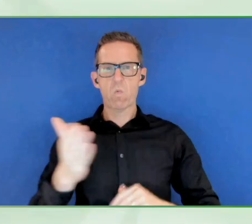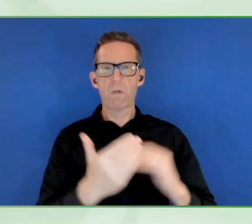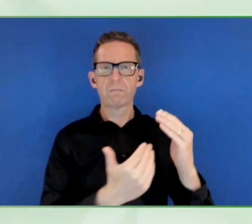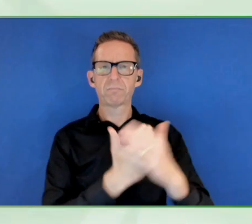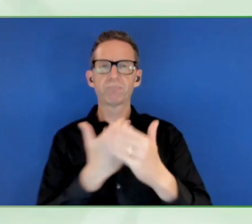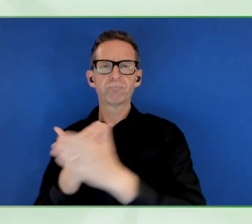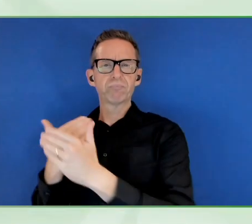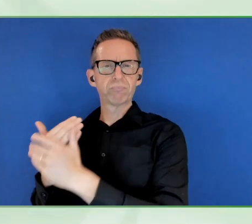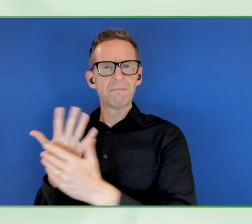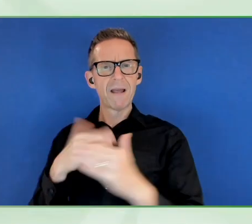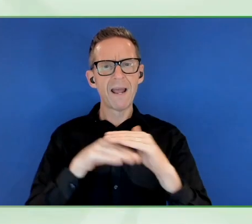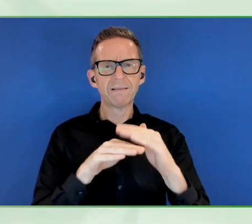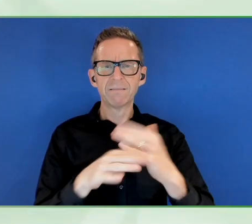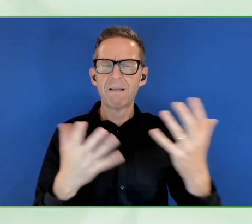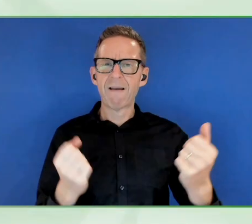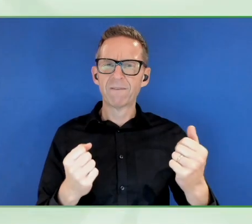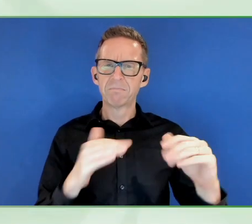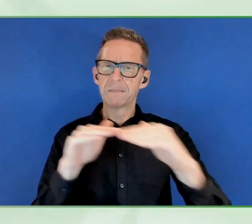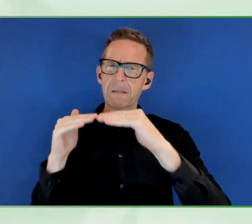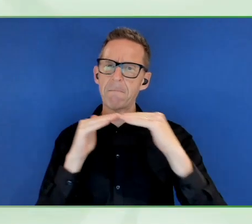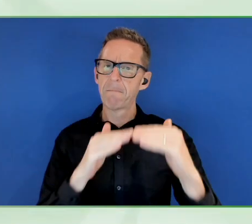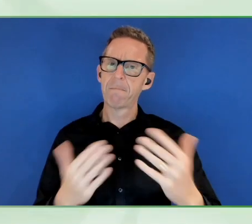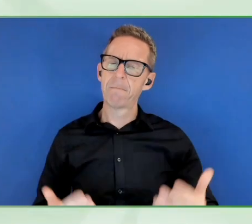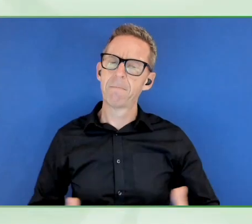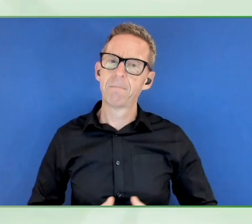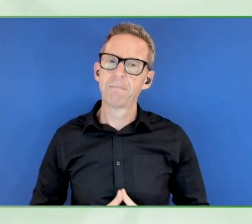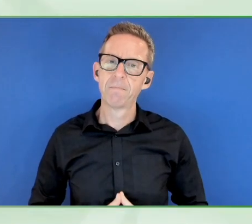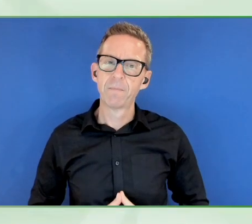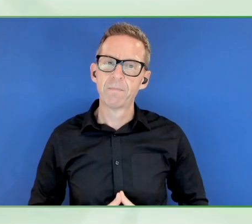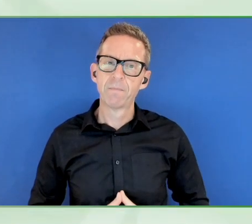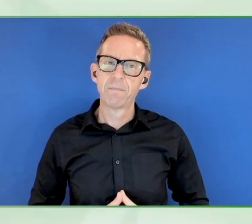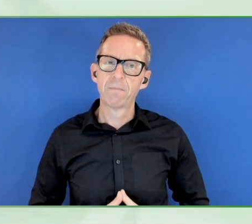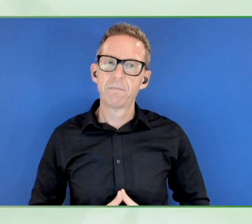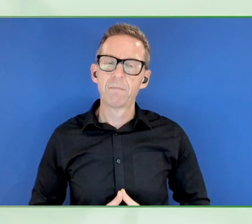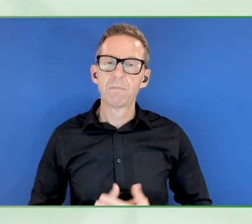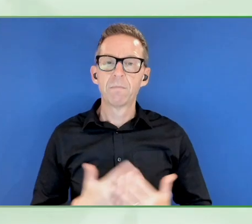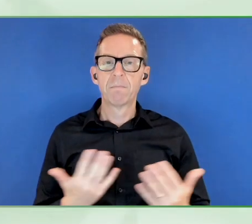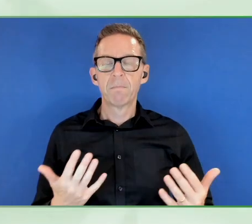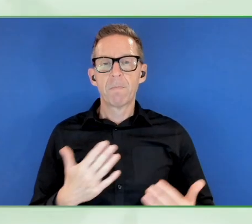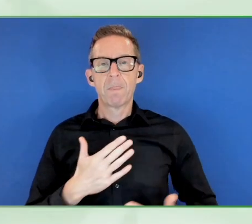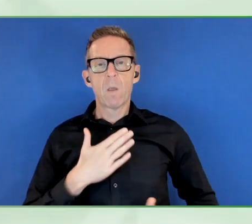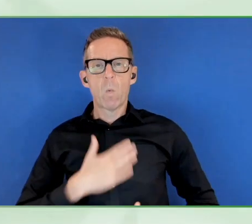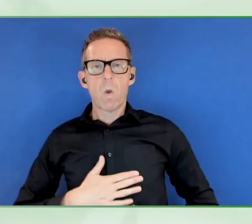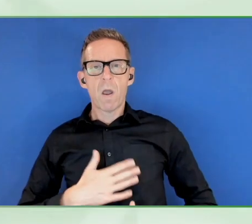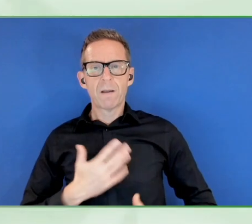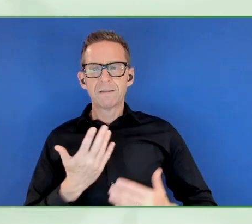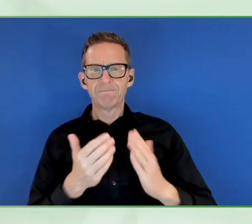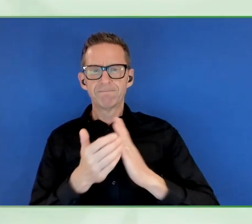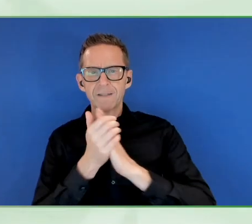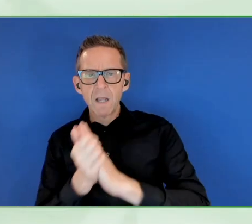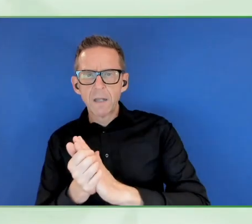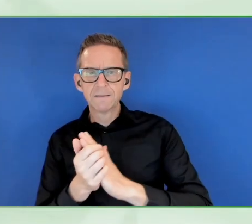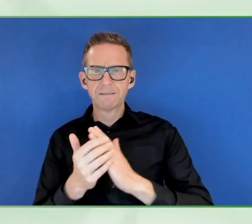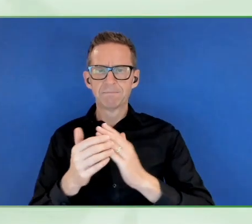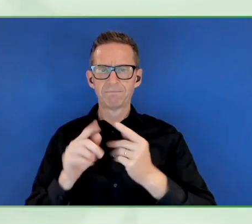an equal manner, while we solve more technical that we need for guidance and for sustainability in the long run, no? But since we